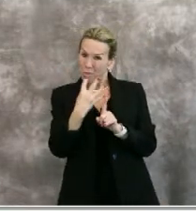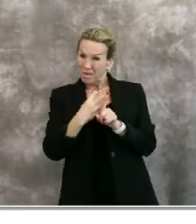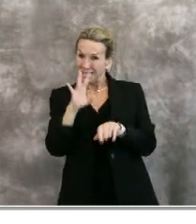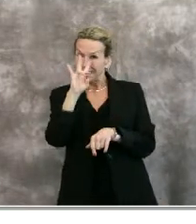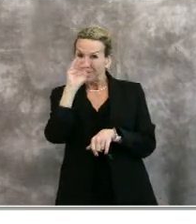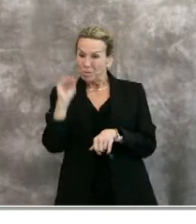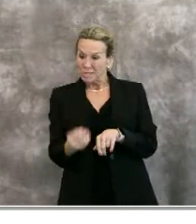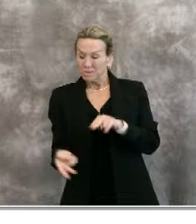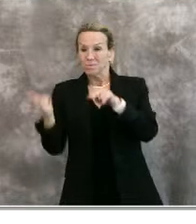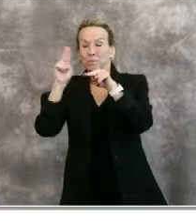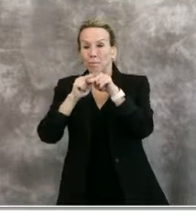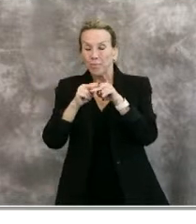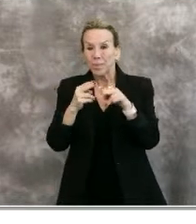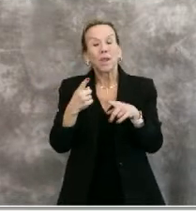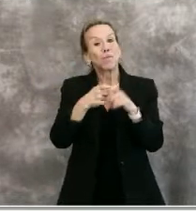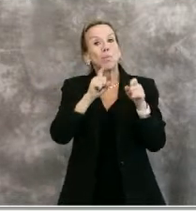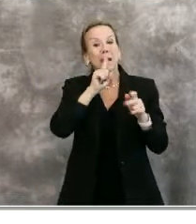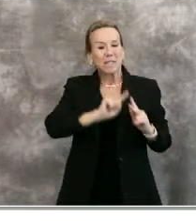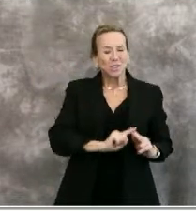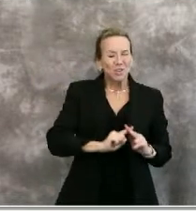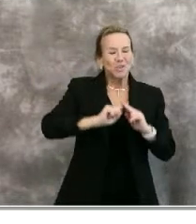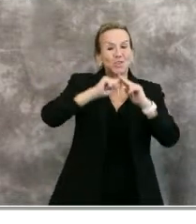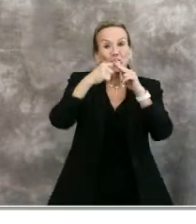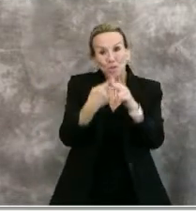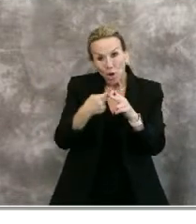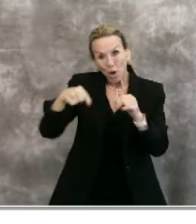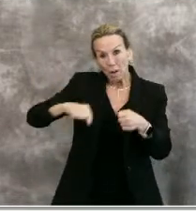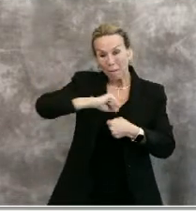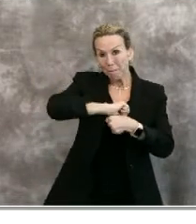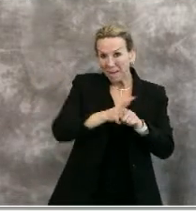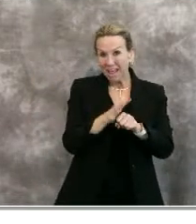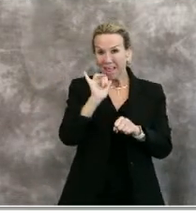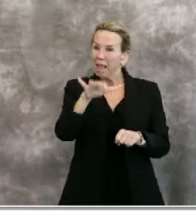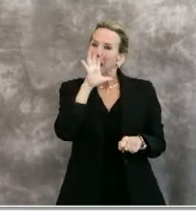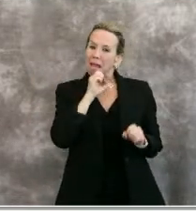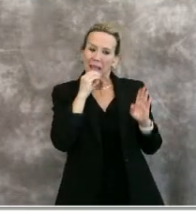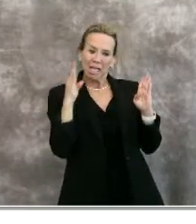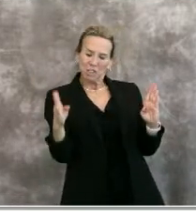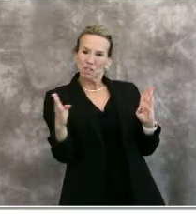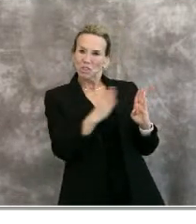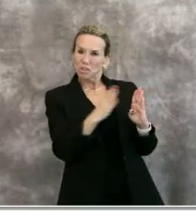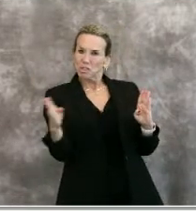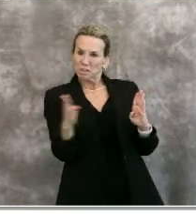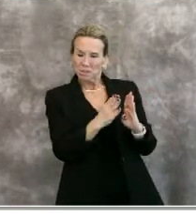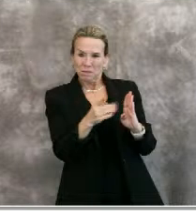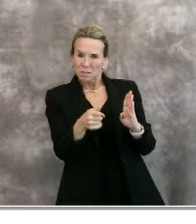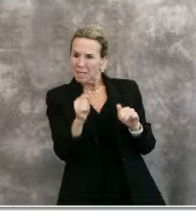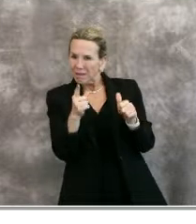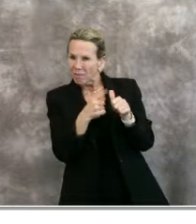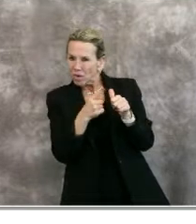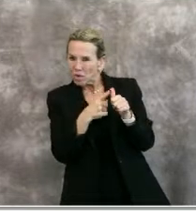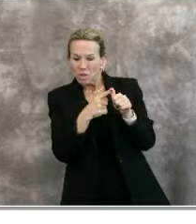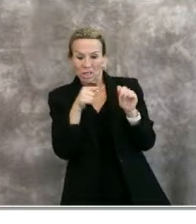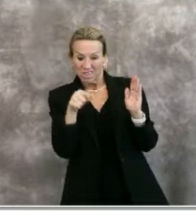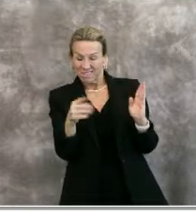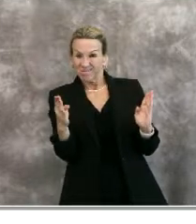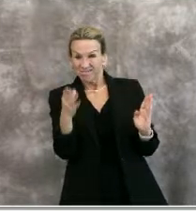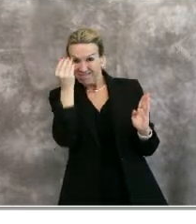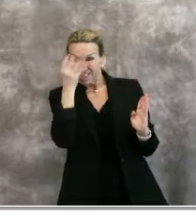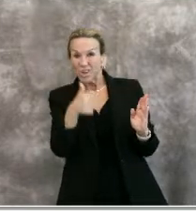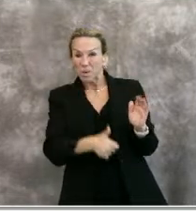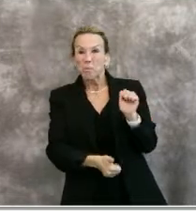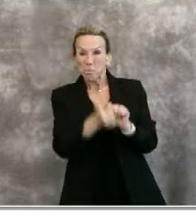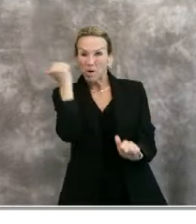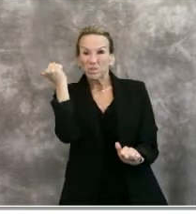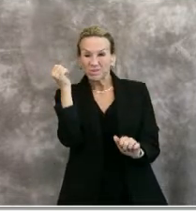from the very start of this pandemic, the individuals in this age group, again, have represented the majority of